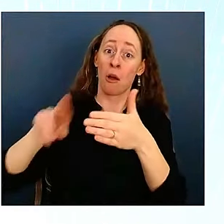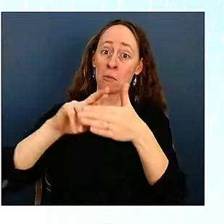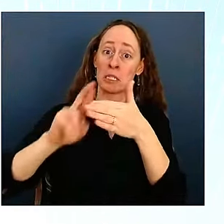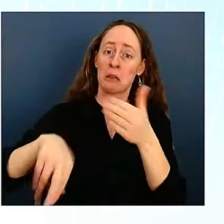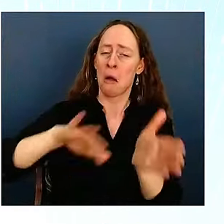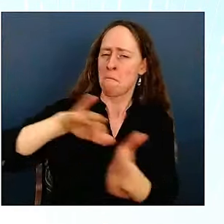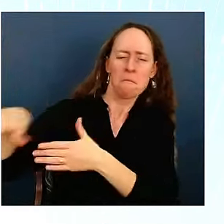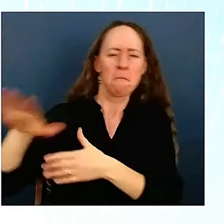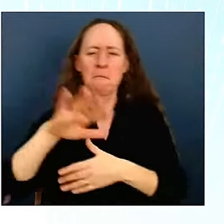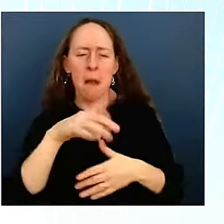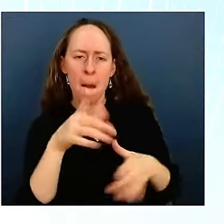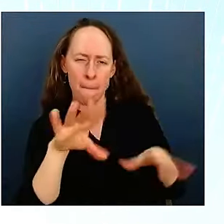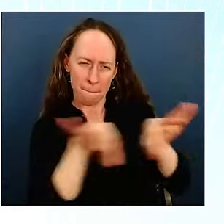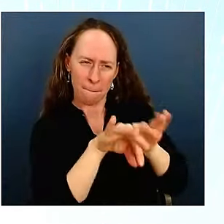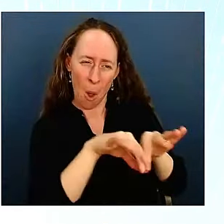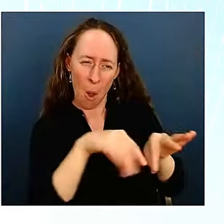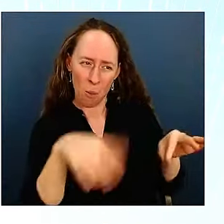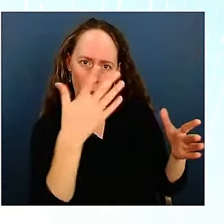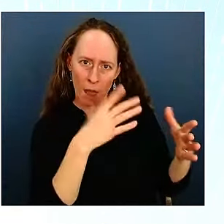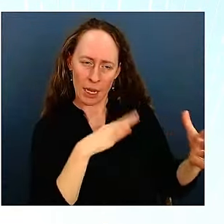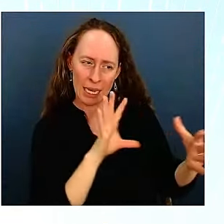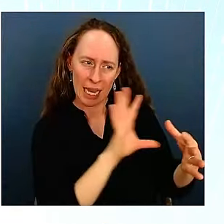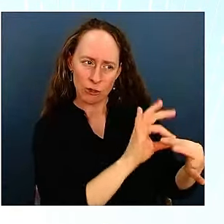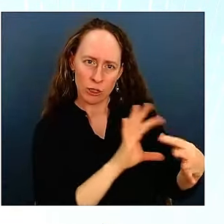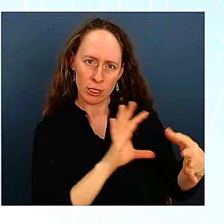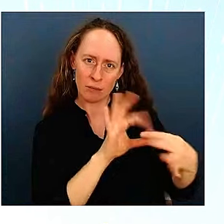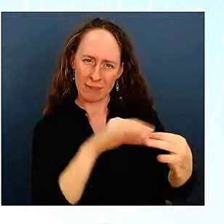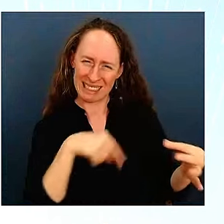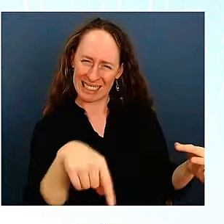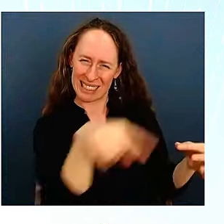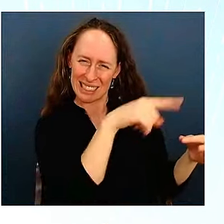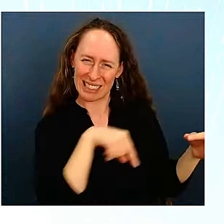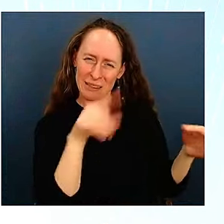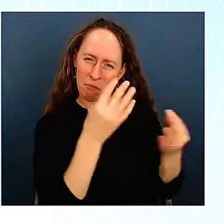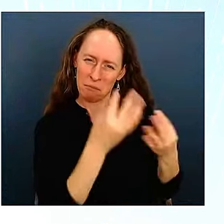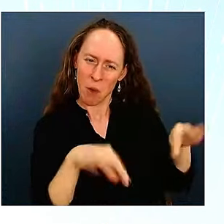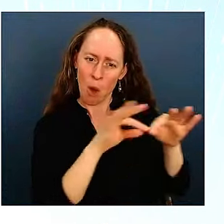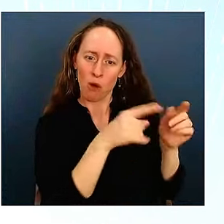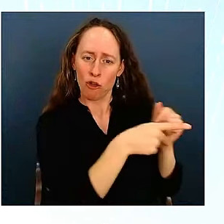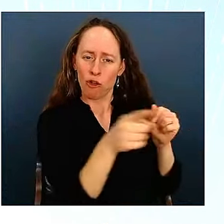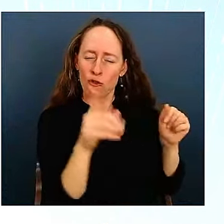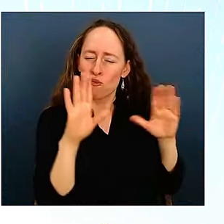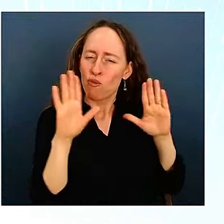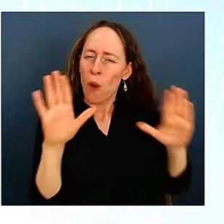the organization that make last year and our club special.